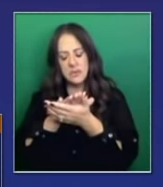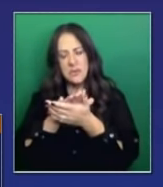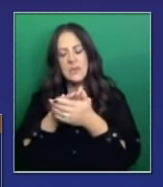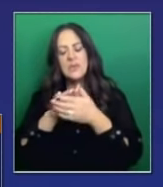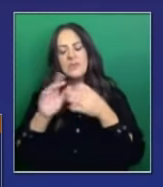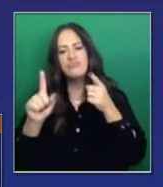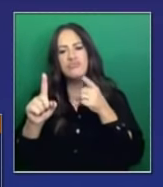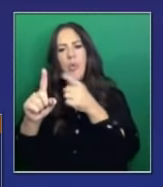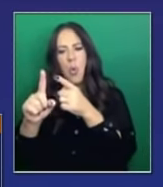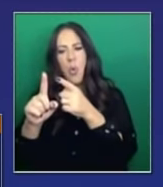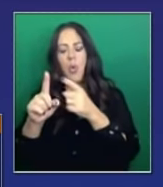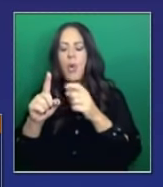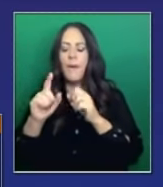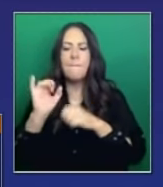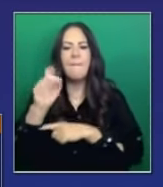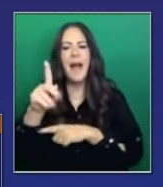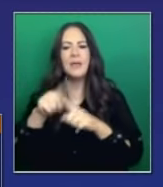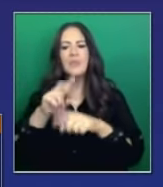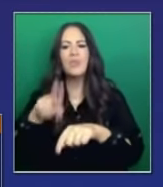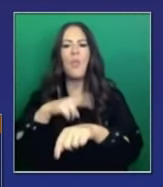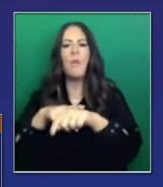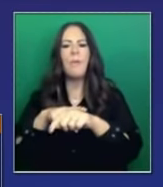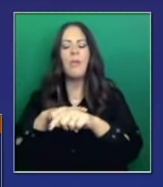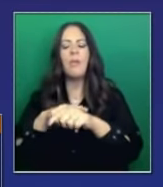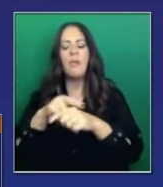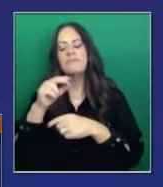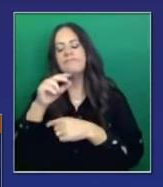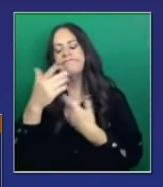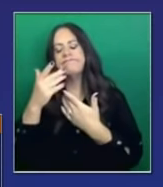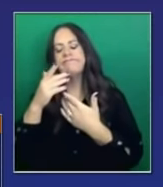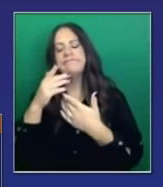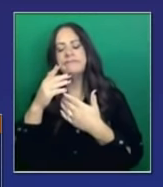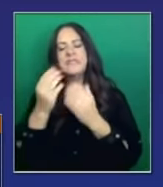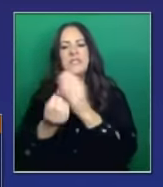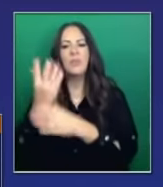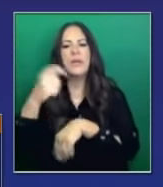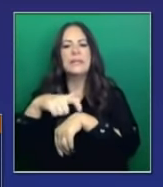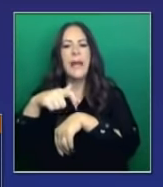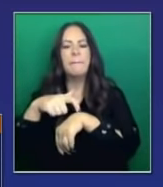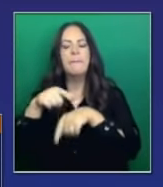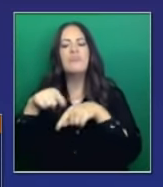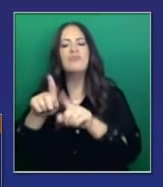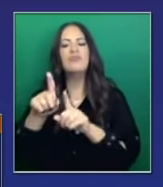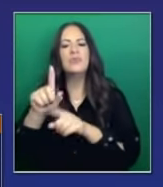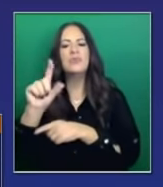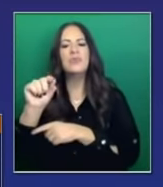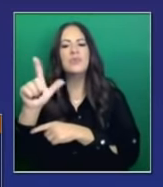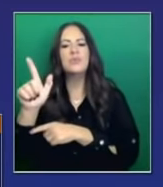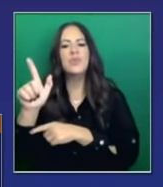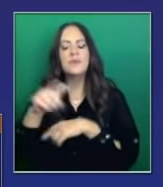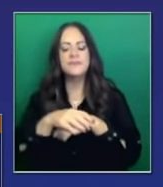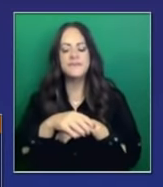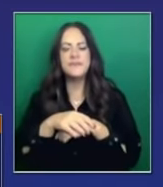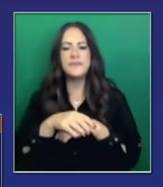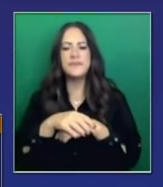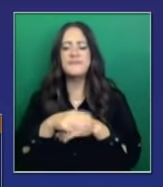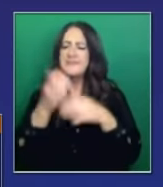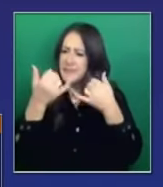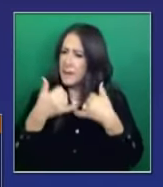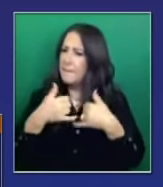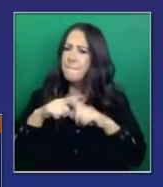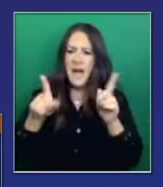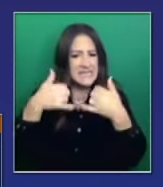of 2021. Now, distance learning, I'm going to make this clear, will still remain an option for parents and students. And there's a lot